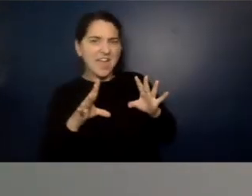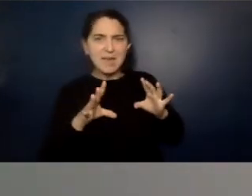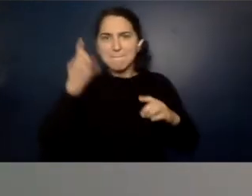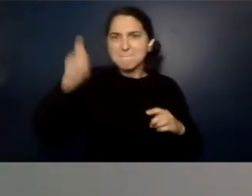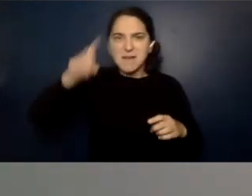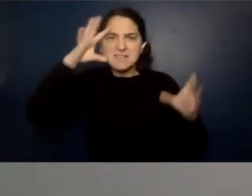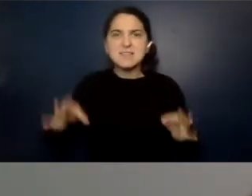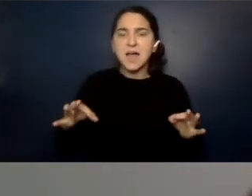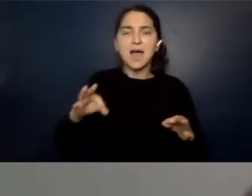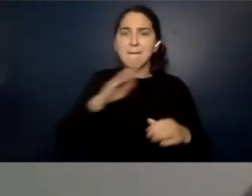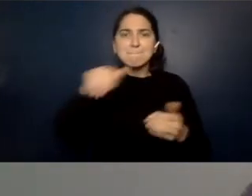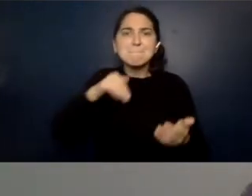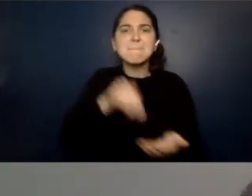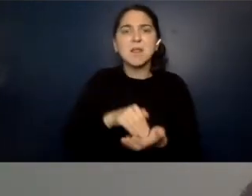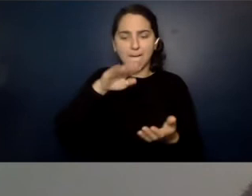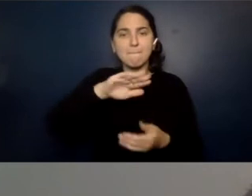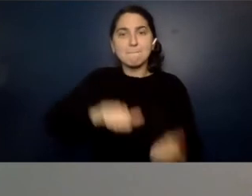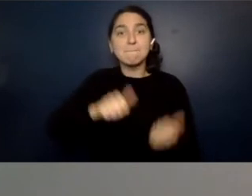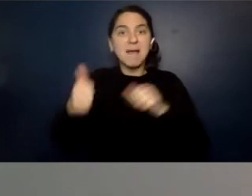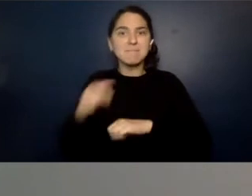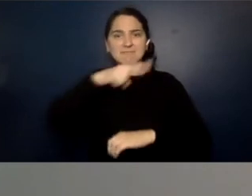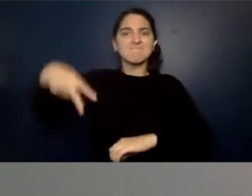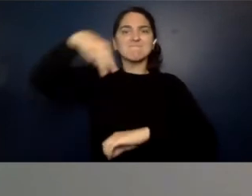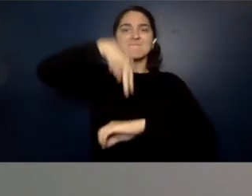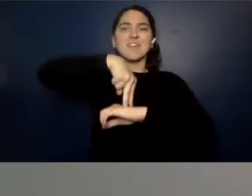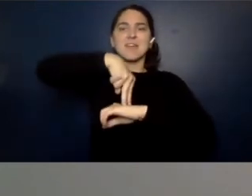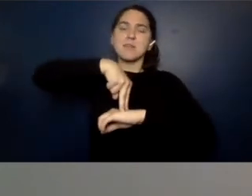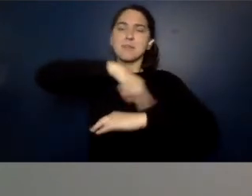same. So what does soul freedom mean?